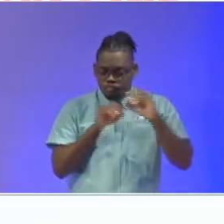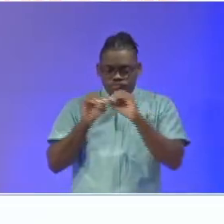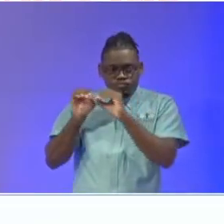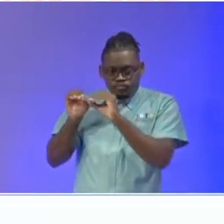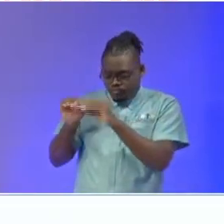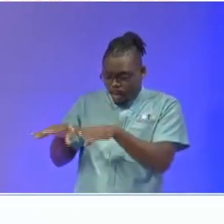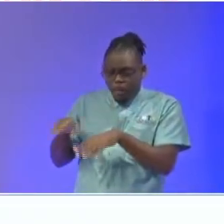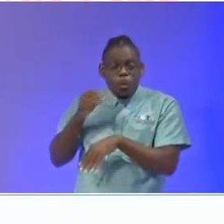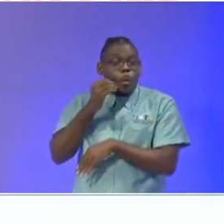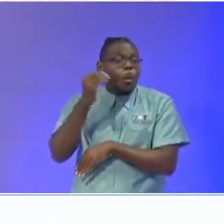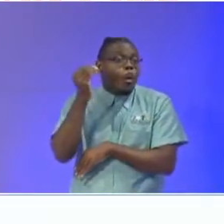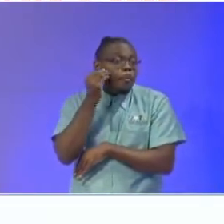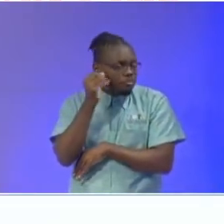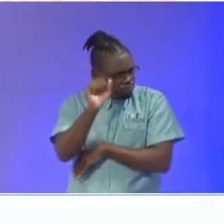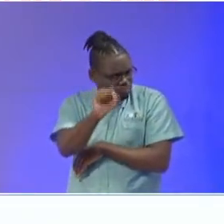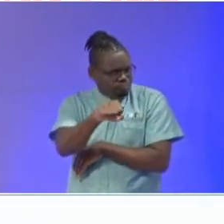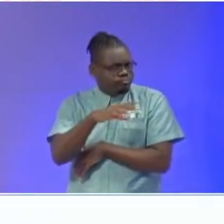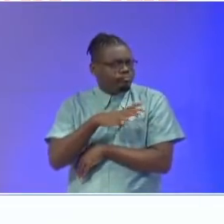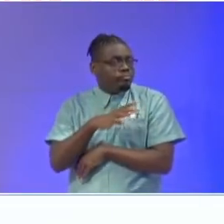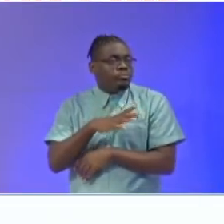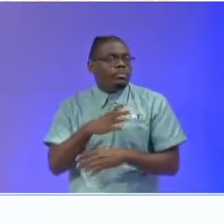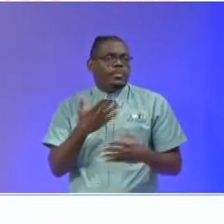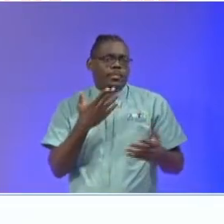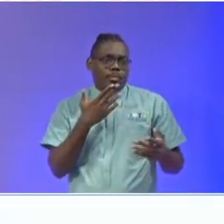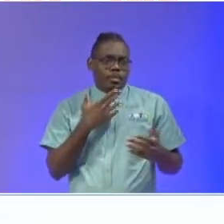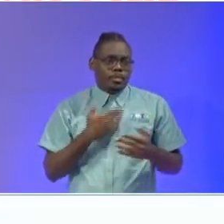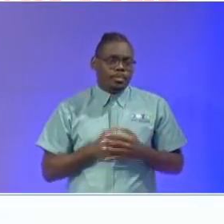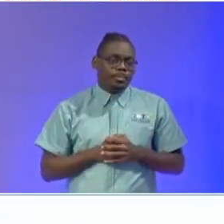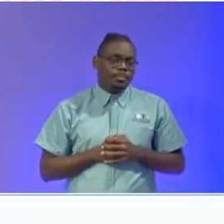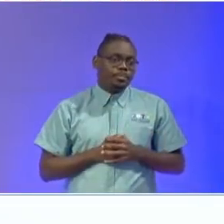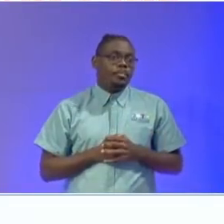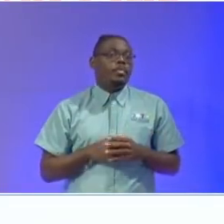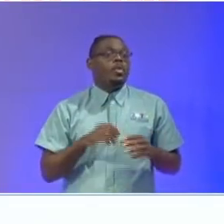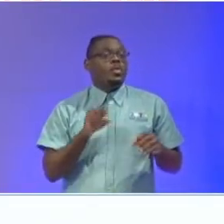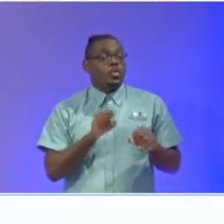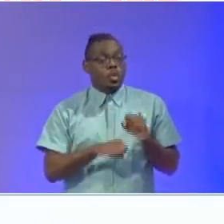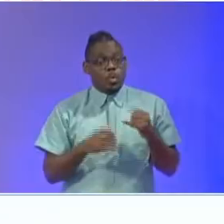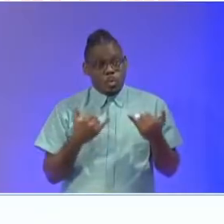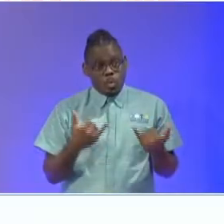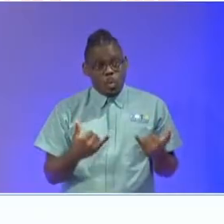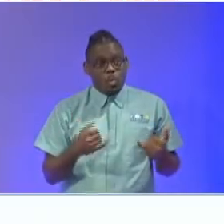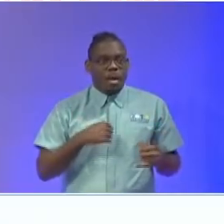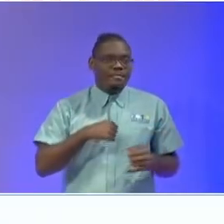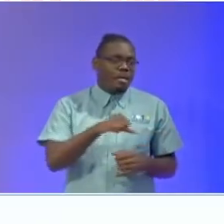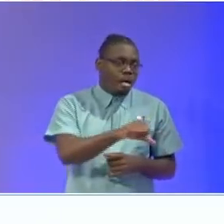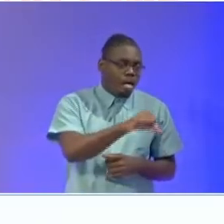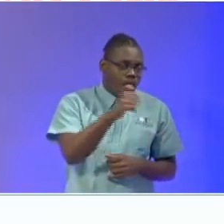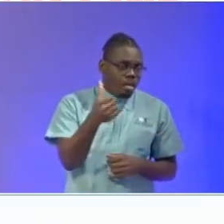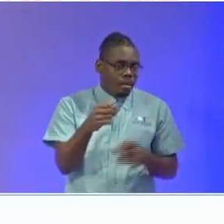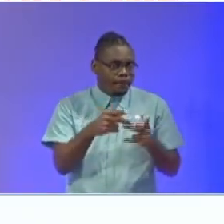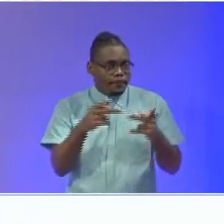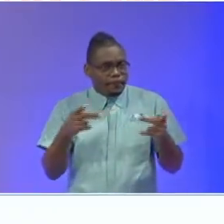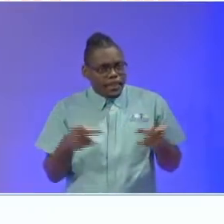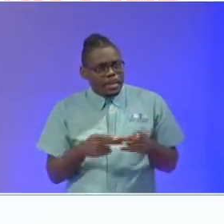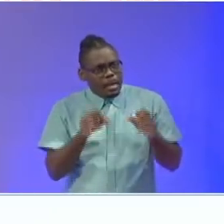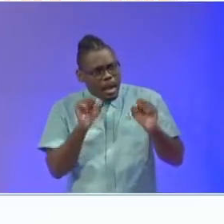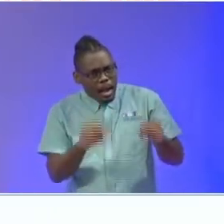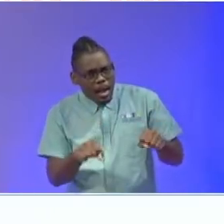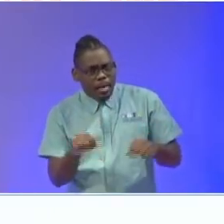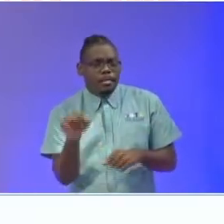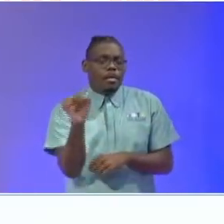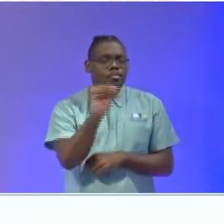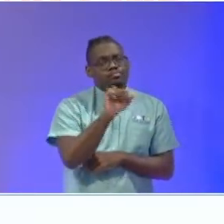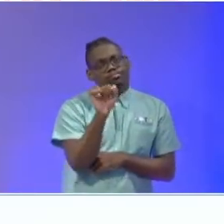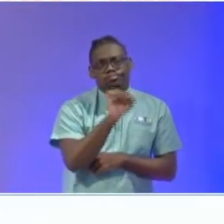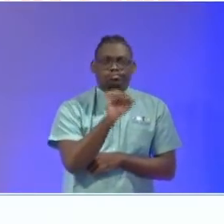that have drive-through. So you could drive through without having to come out of your car, so you are in your bubble.